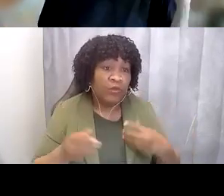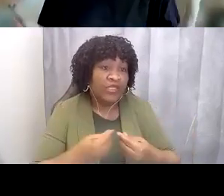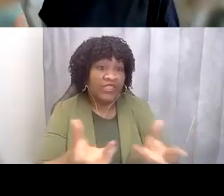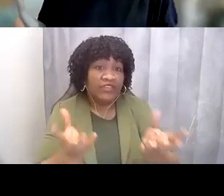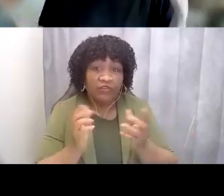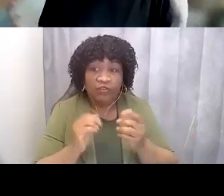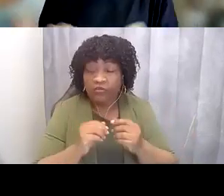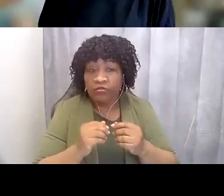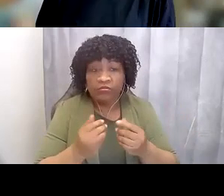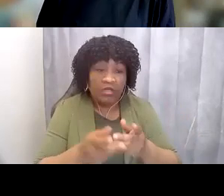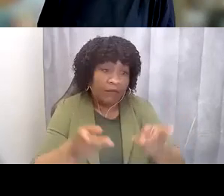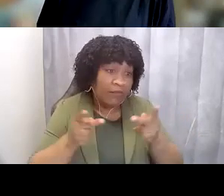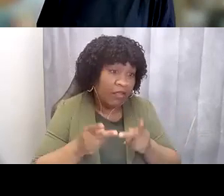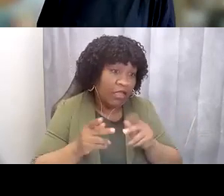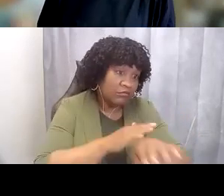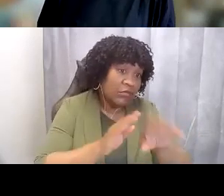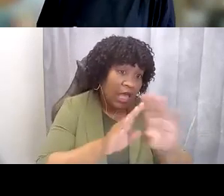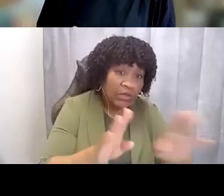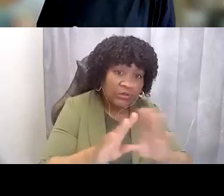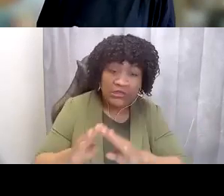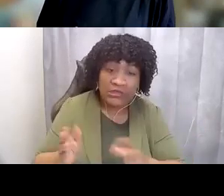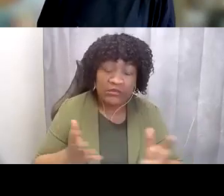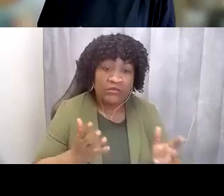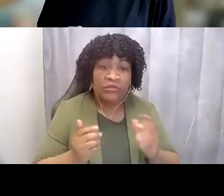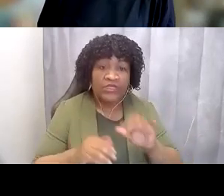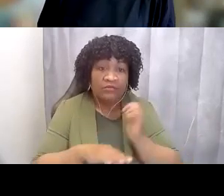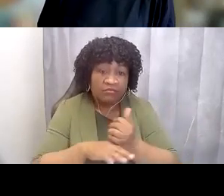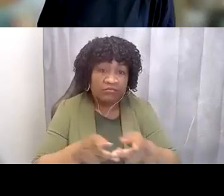housing site. And we can